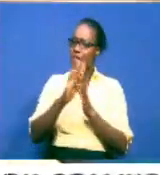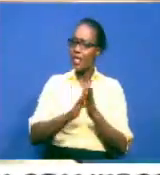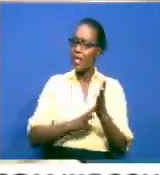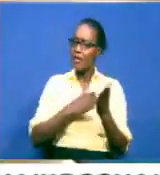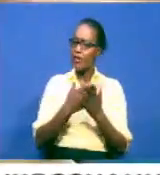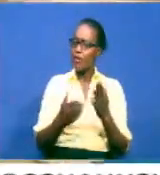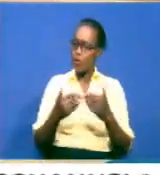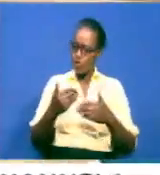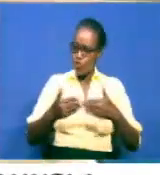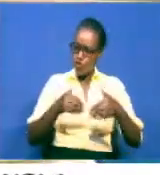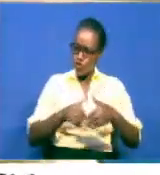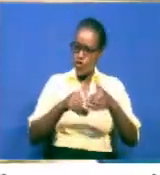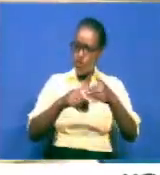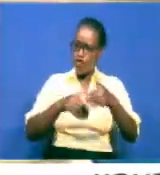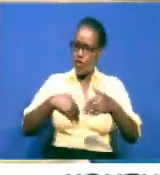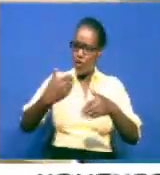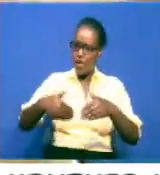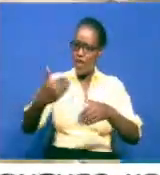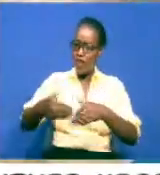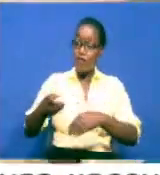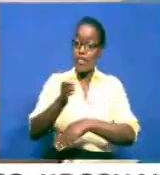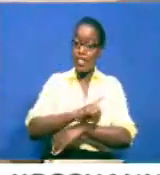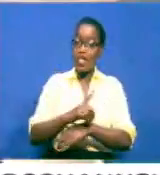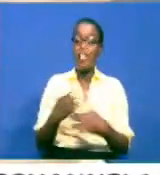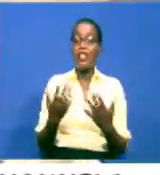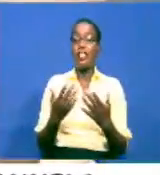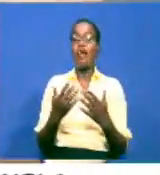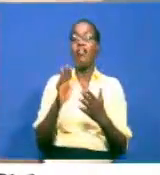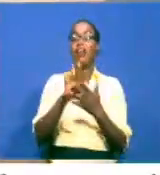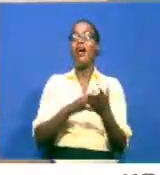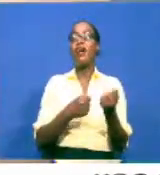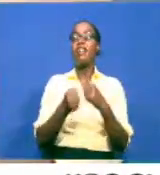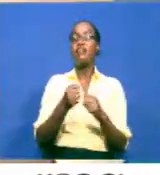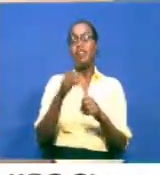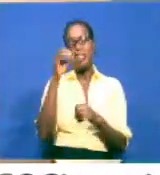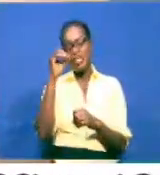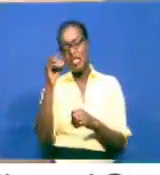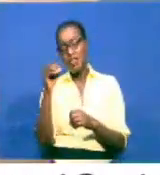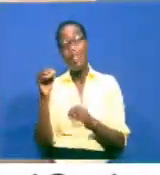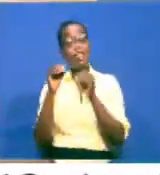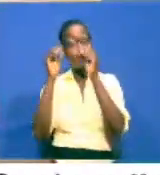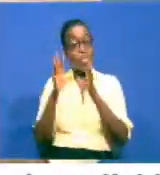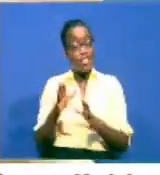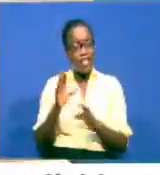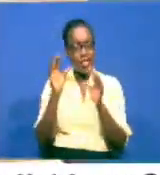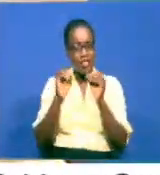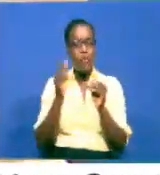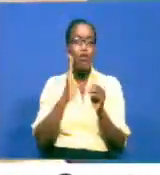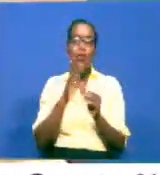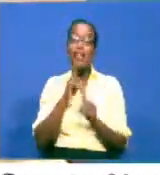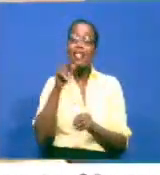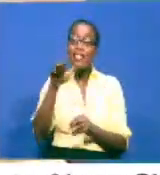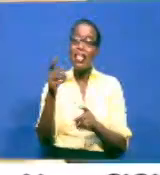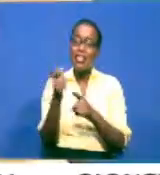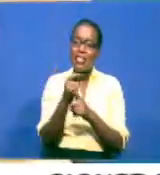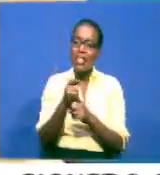activities. But now that the routine activities are not there, the shadow teachers are not there, their parents, their own parents have not been trained. They you know,